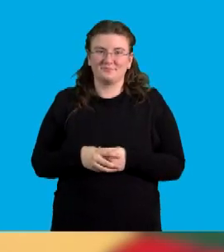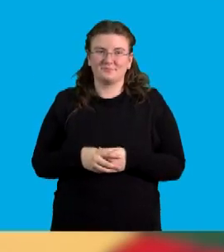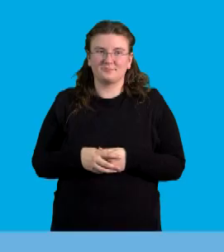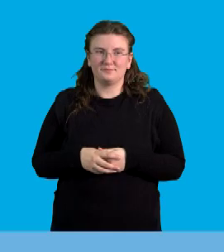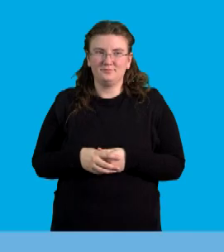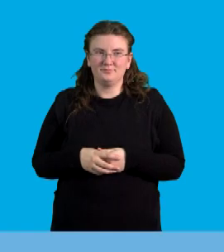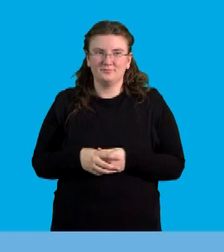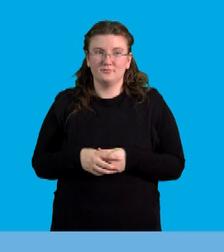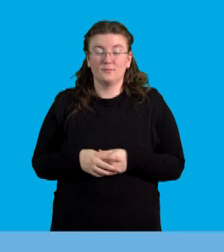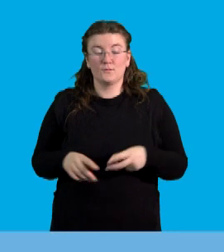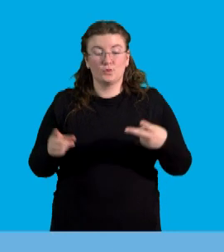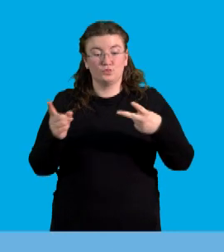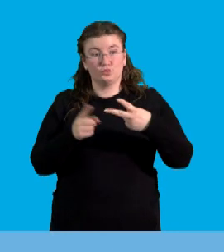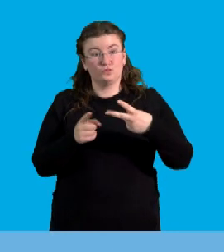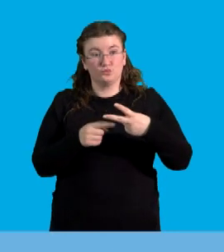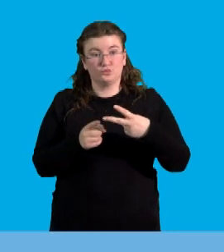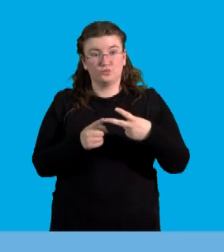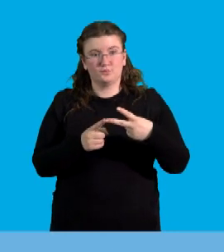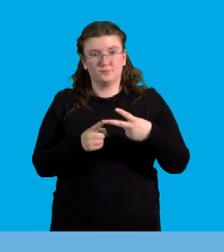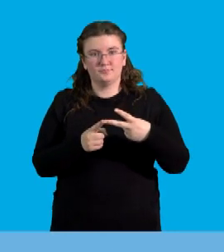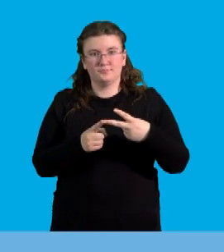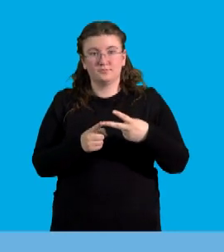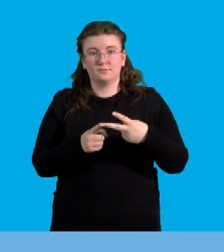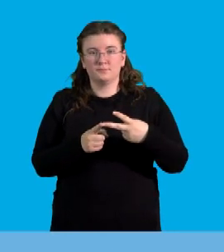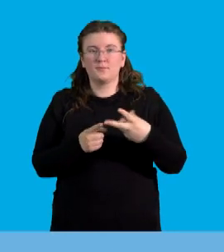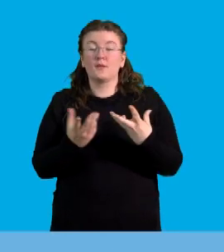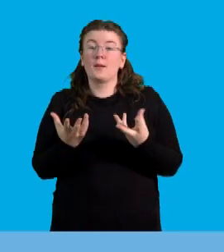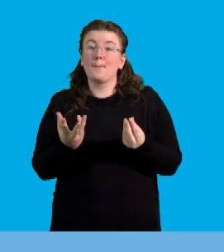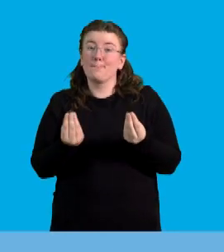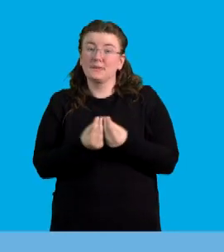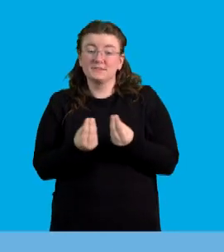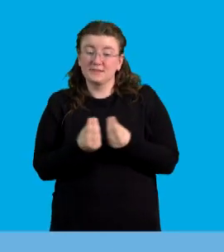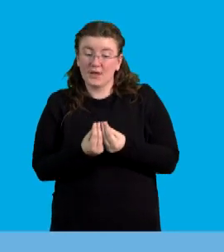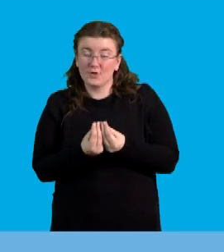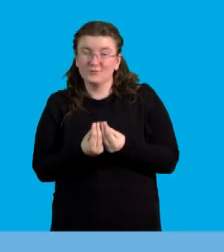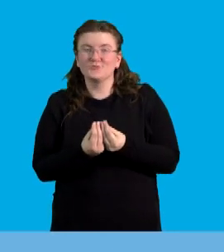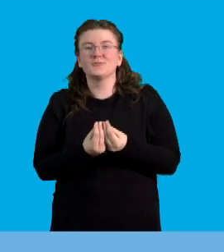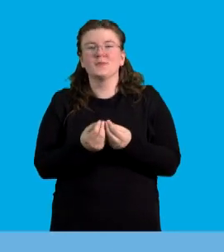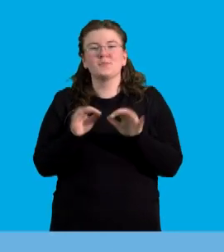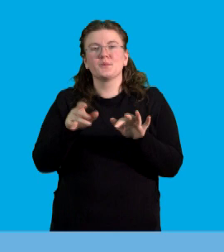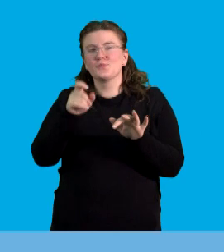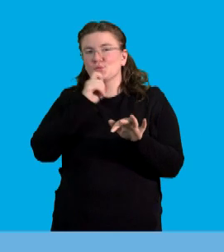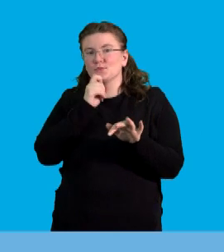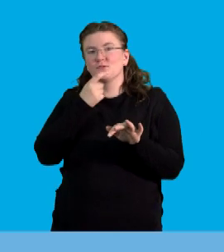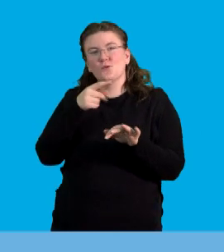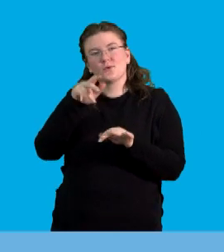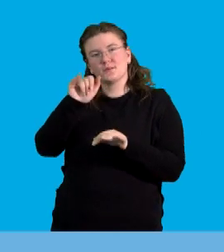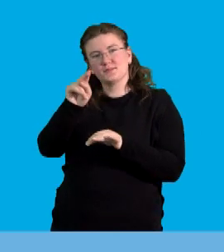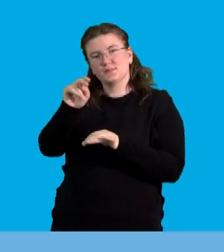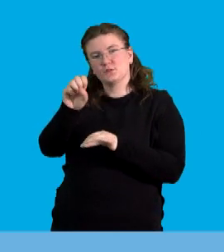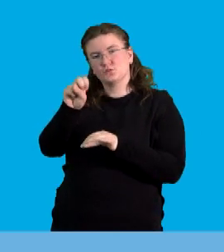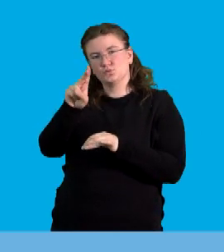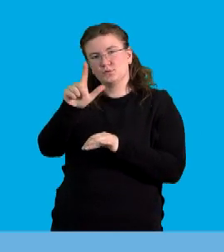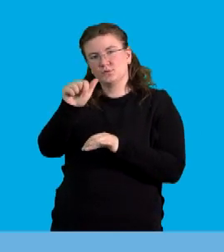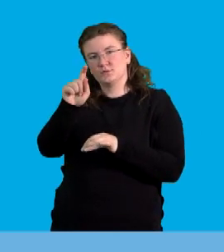asking. Then question 2, what type of materials are normally insulators or non-conductors of